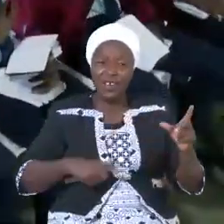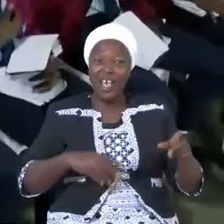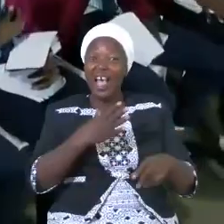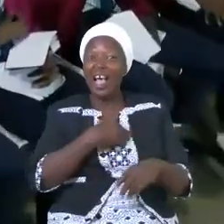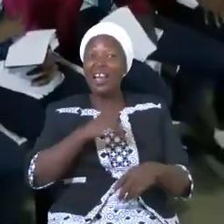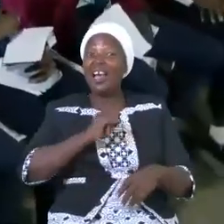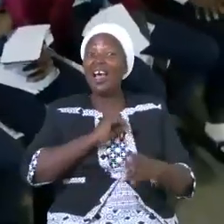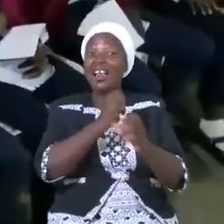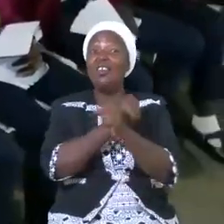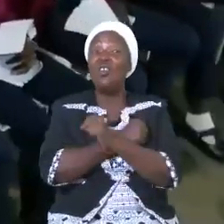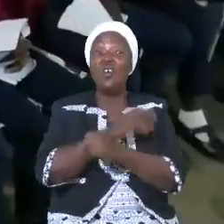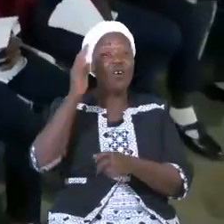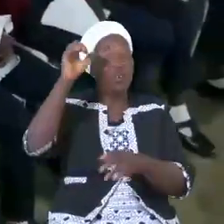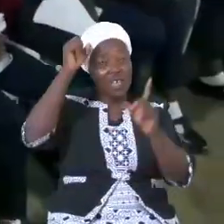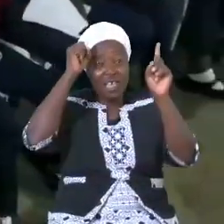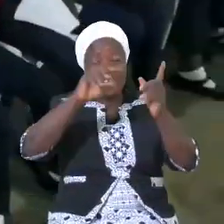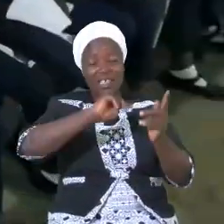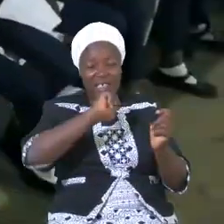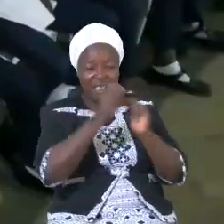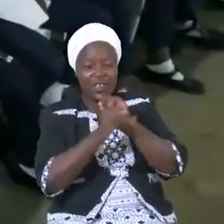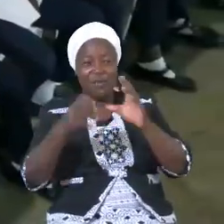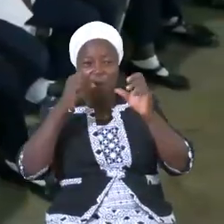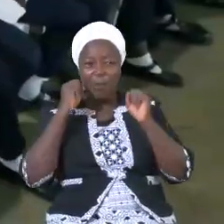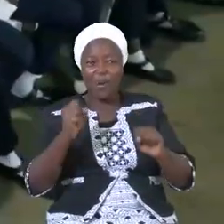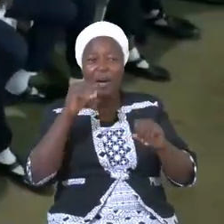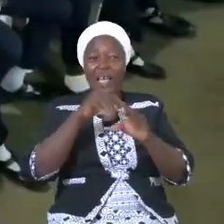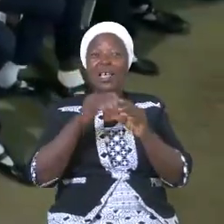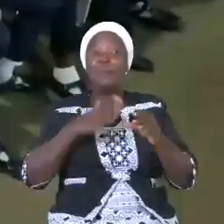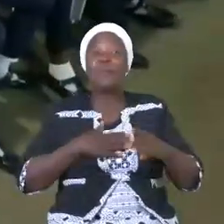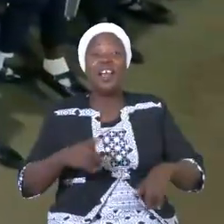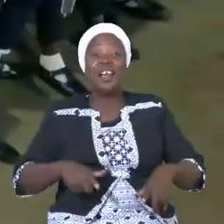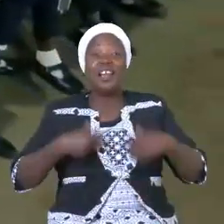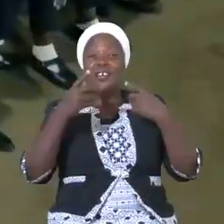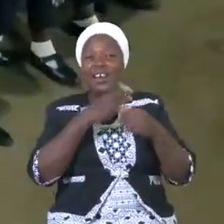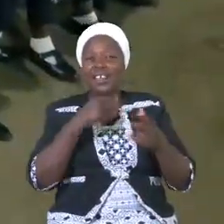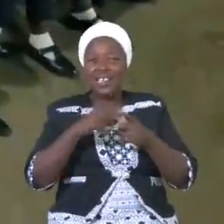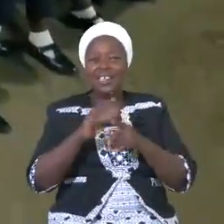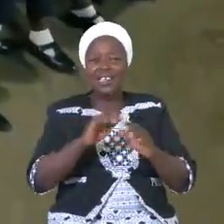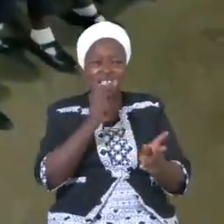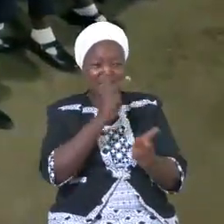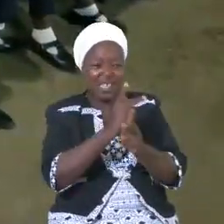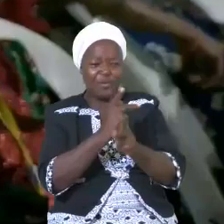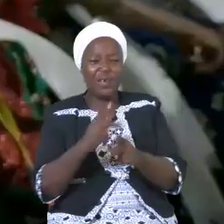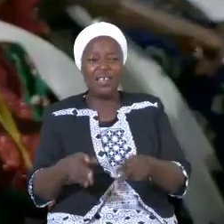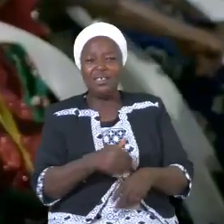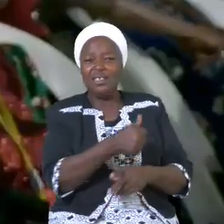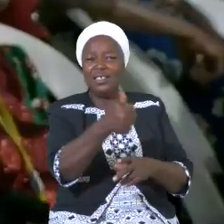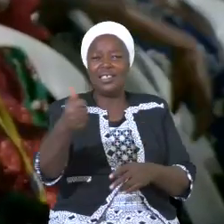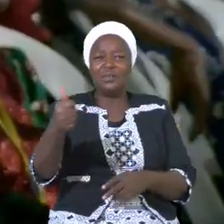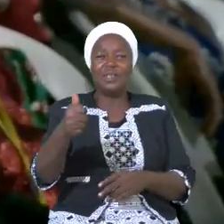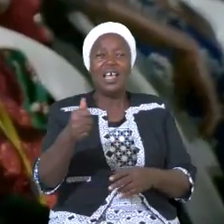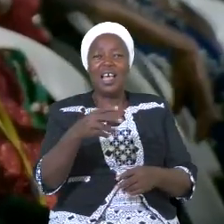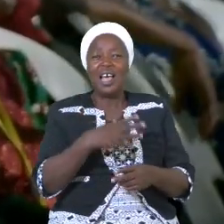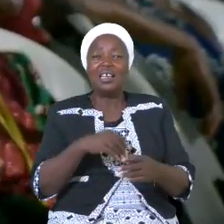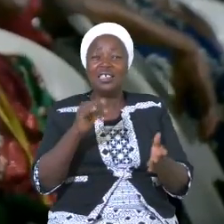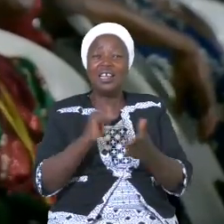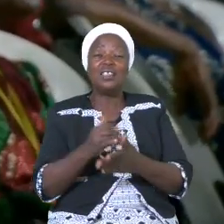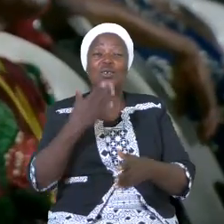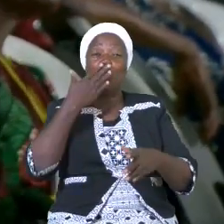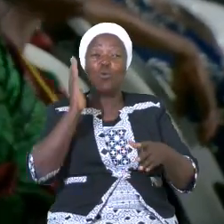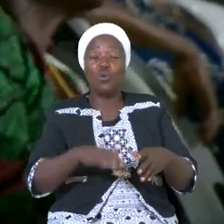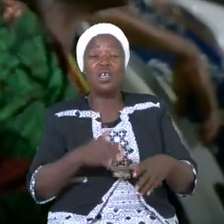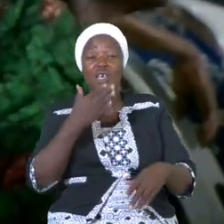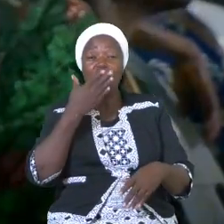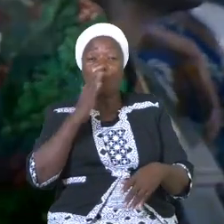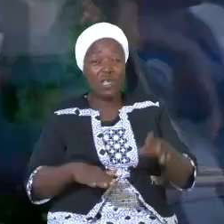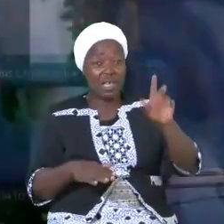transforming power in my life and he keeps himself and that wicked one